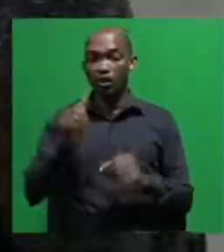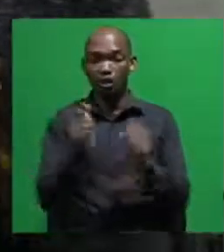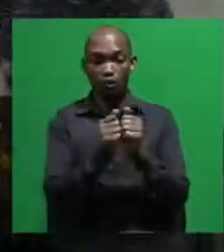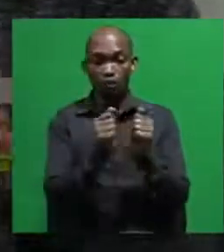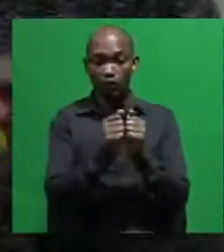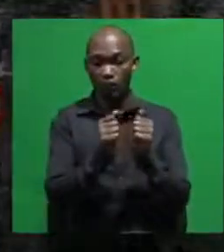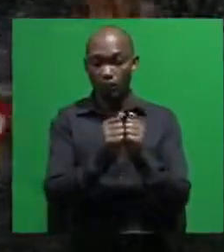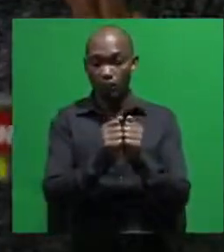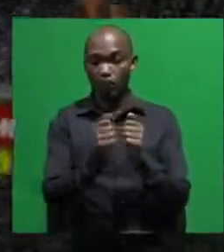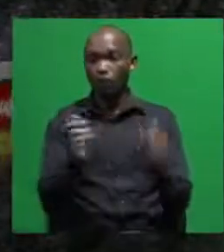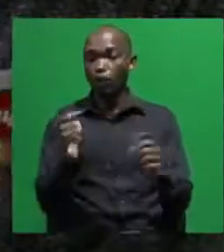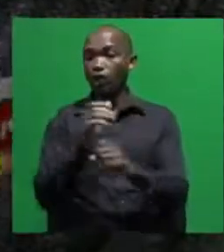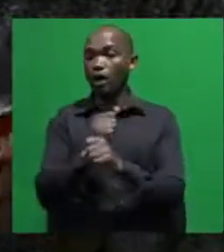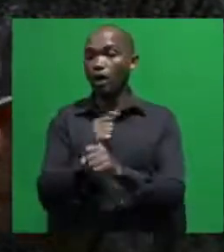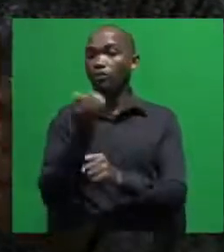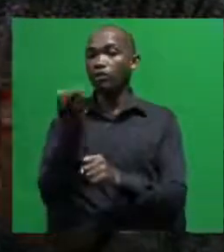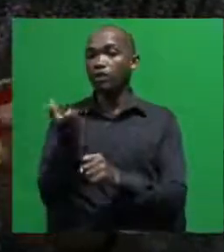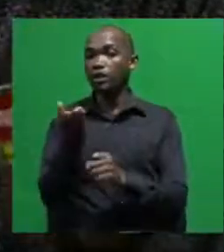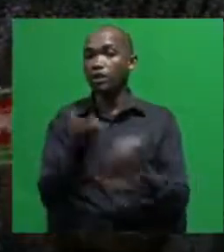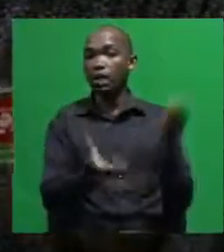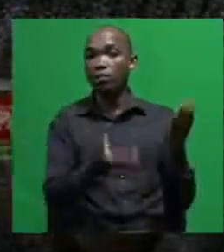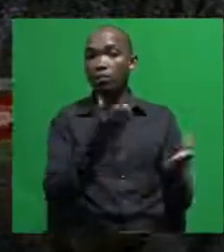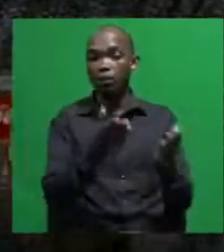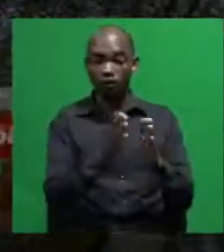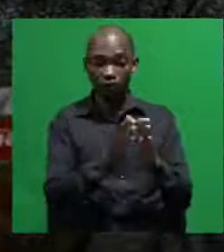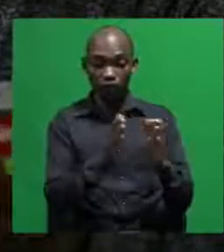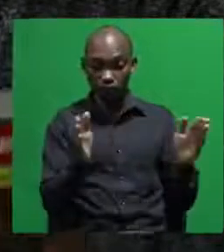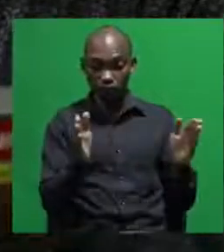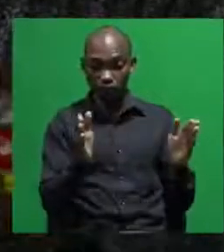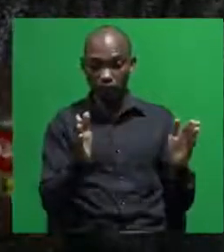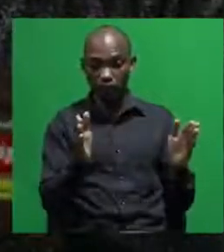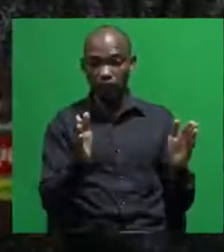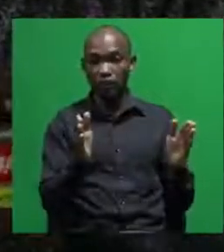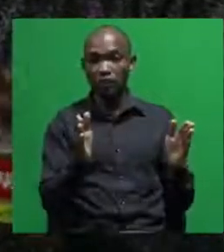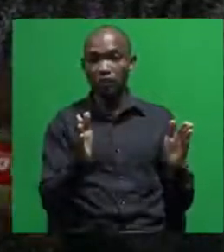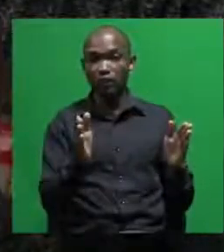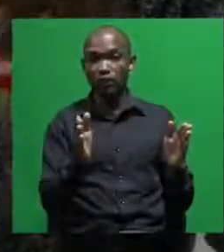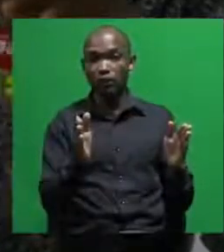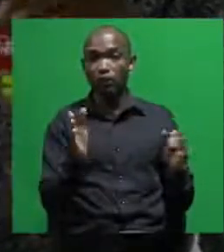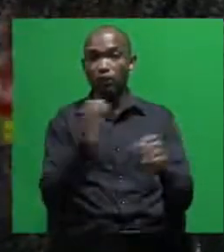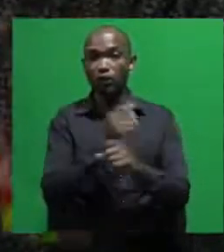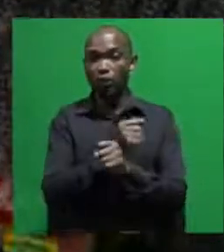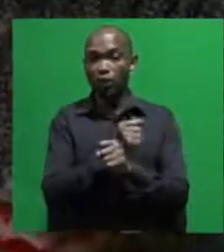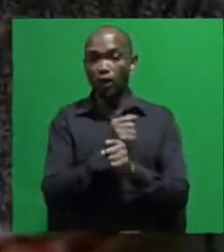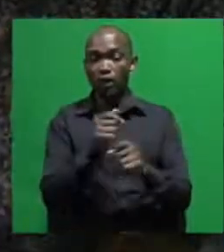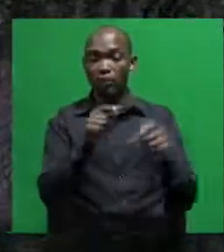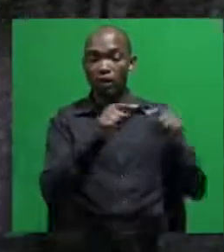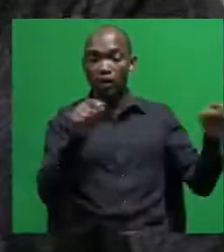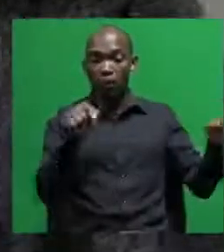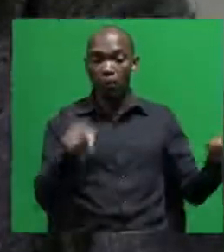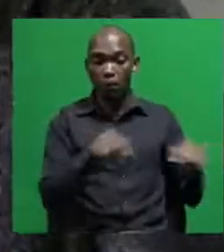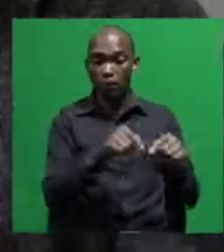object. We have the amount of the space that occupied by the box.